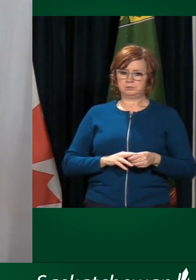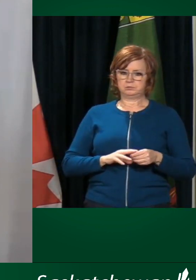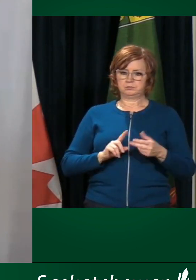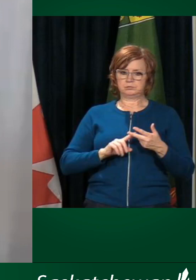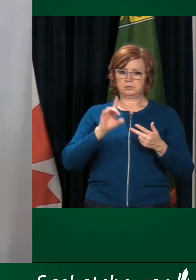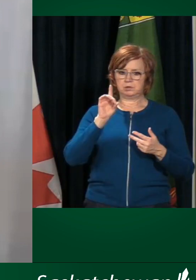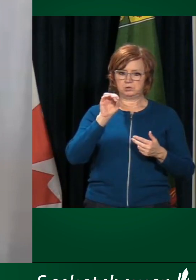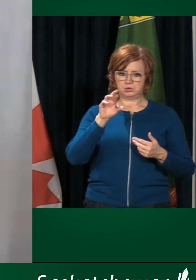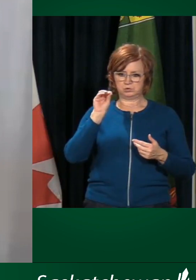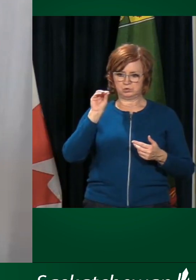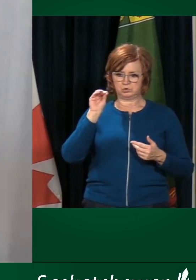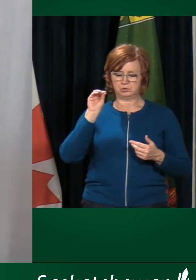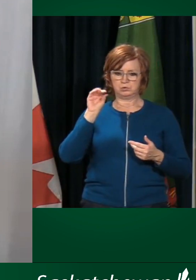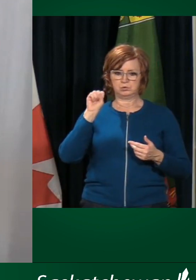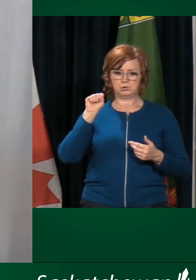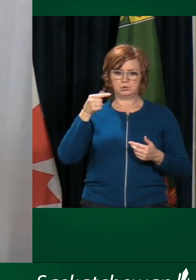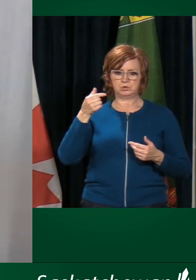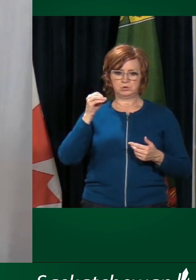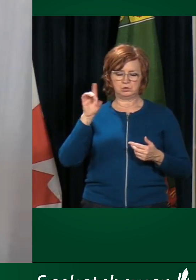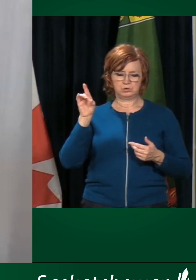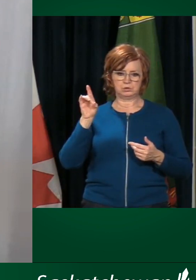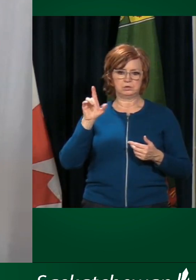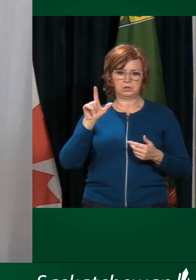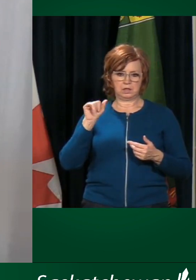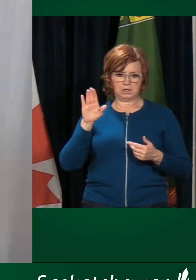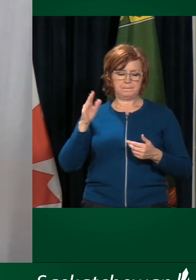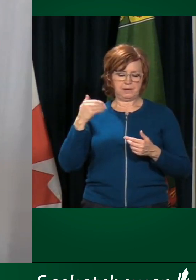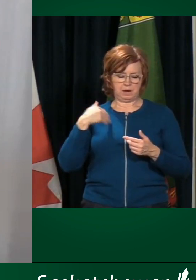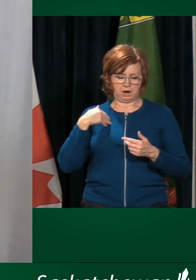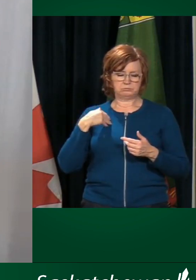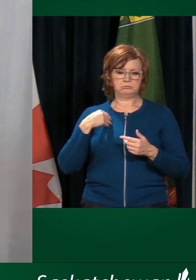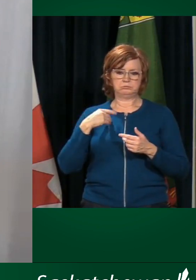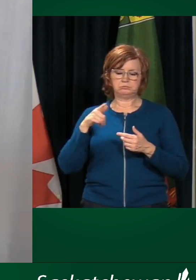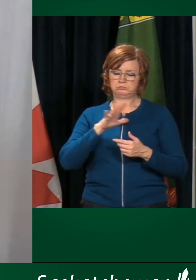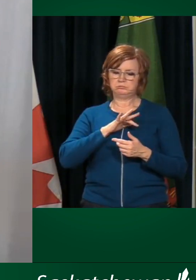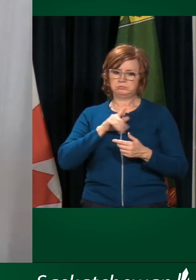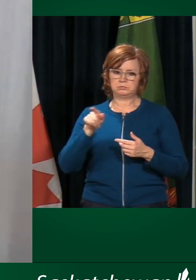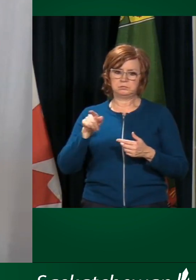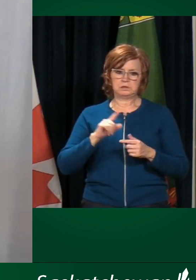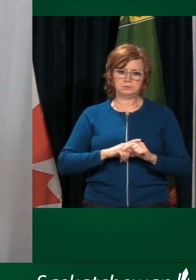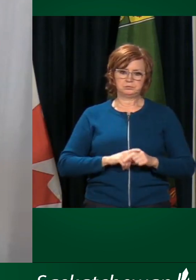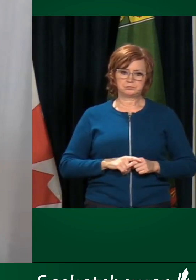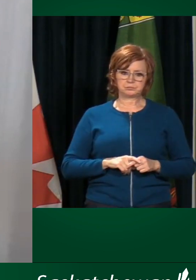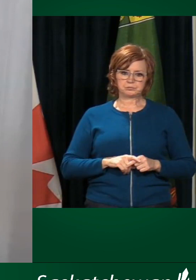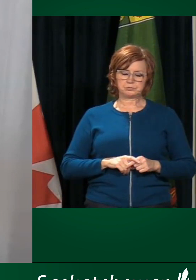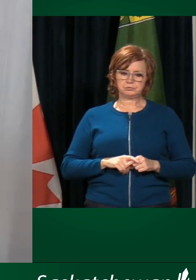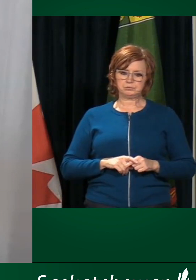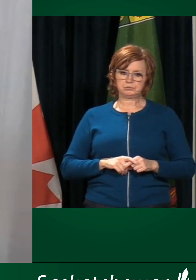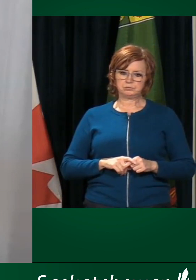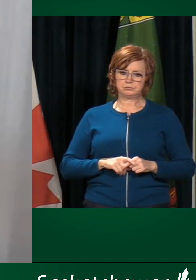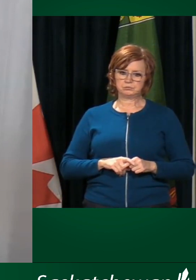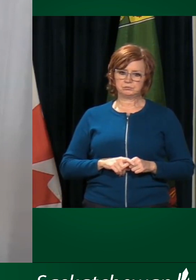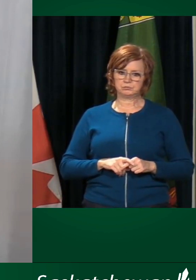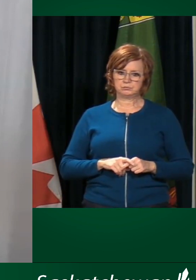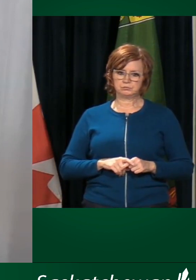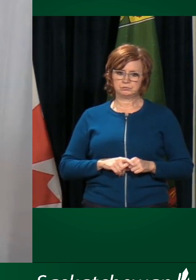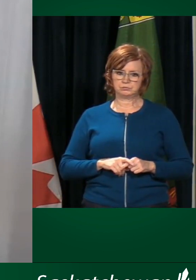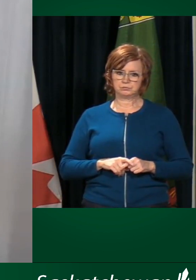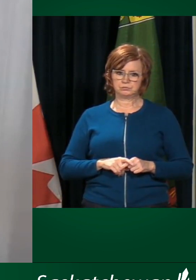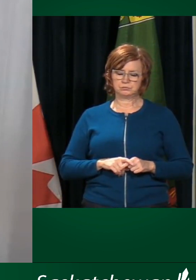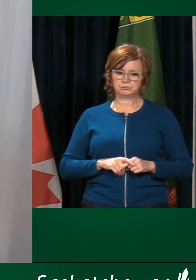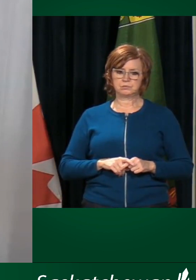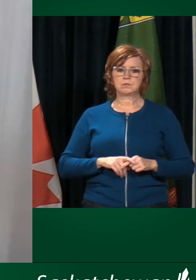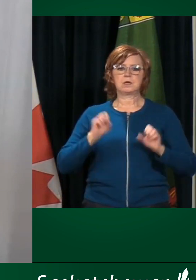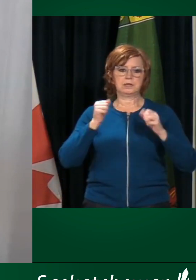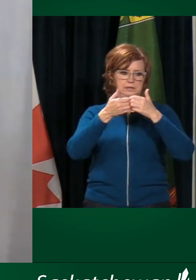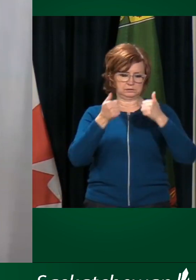through, and Dr. Osgood's lab has multiple different models and hybrids of models. But the one that we ran this through actually allowed us